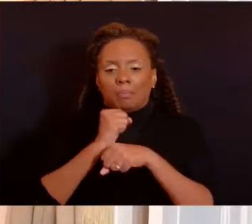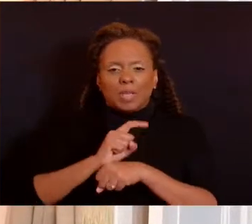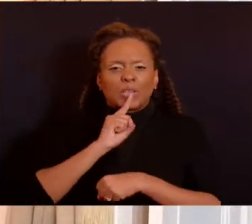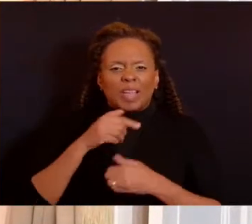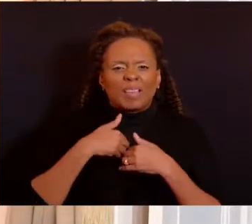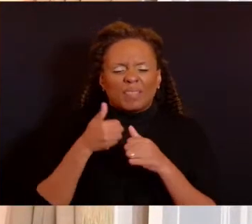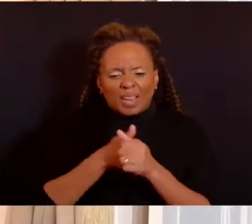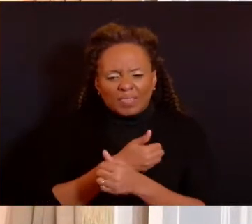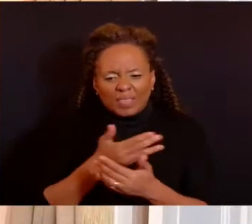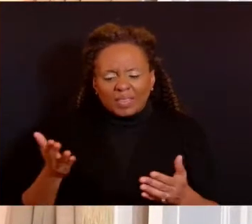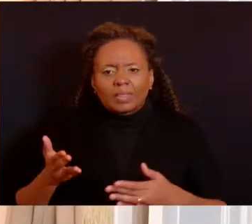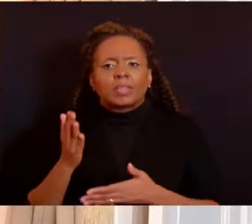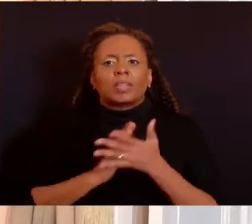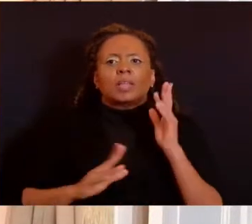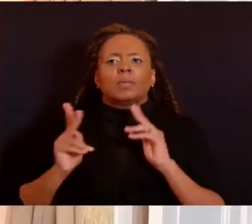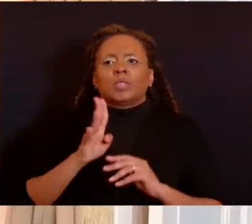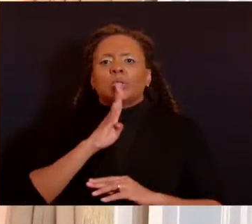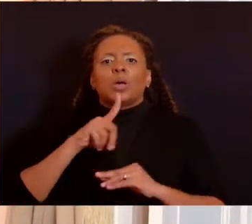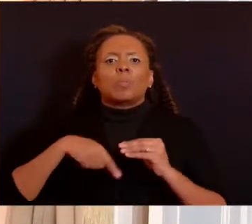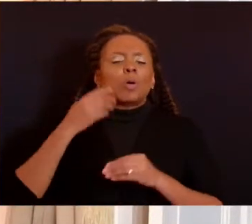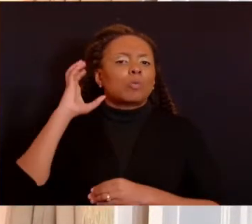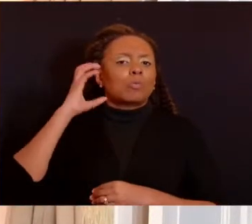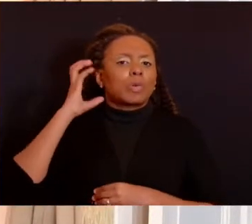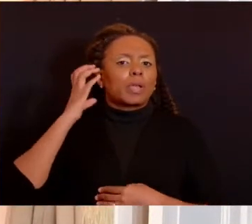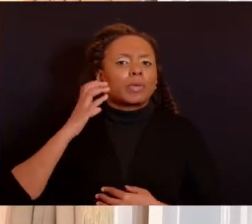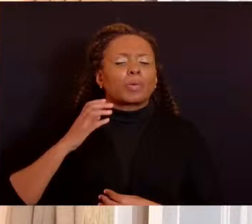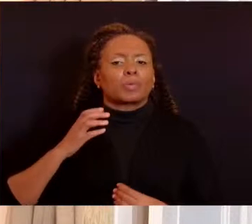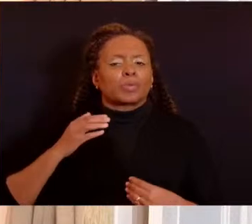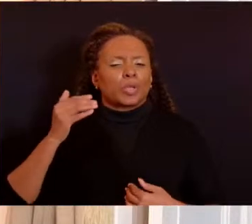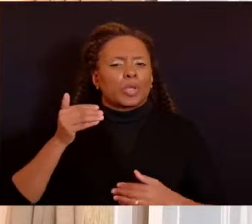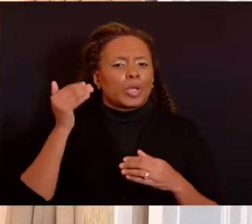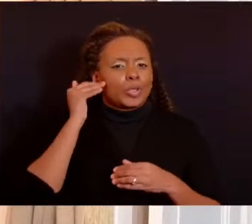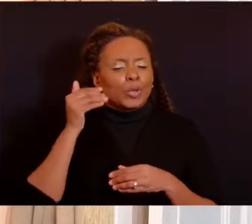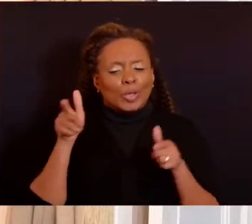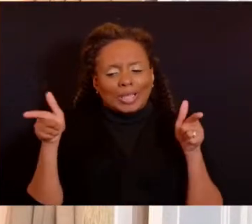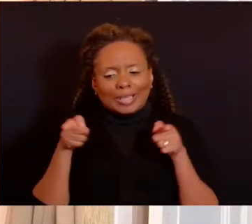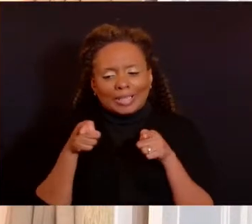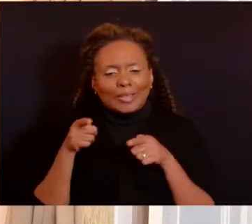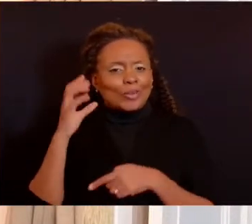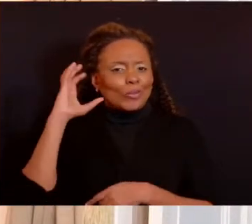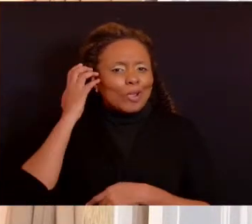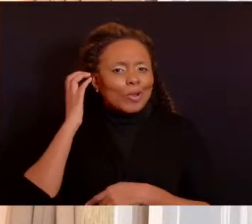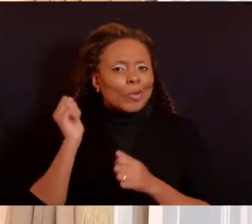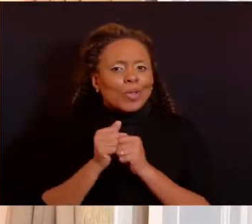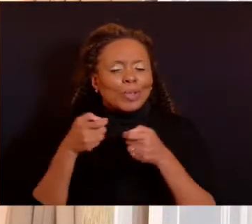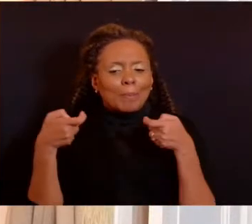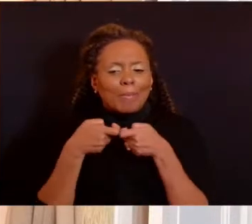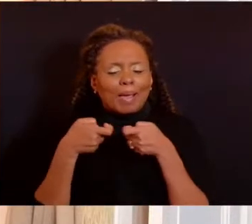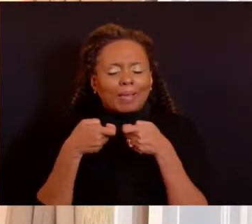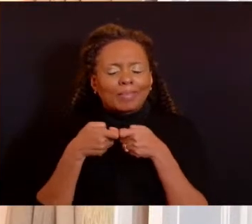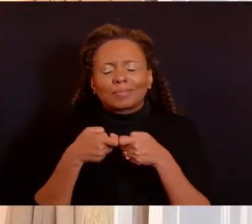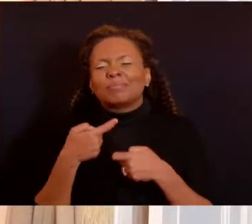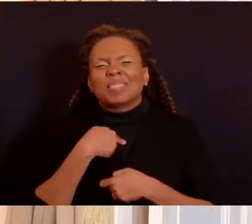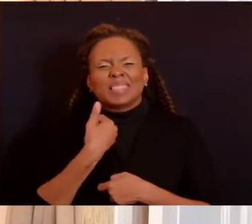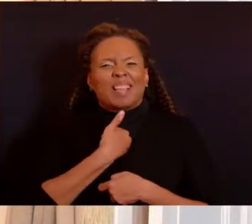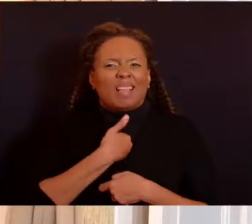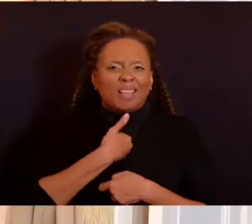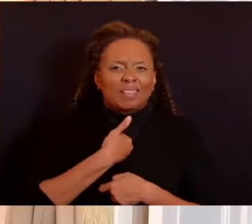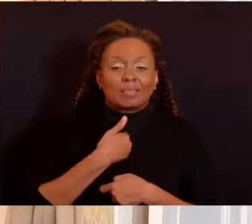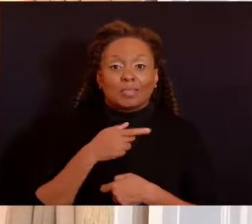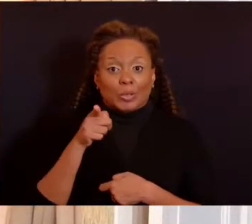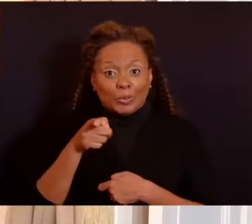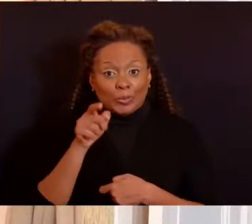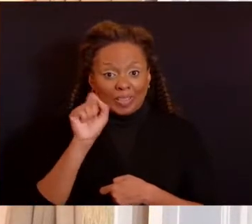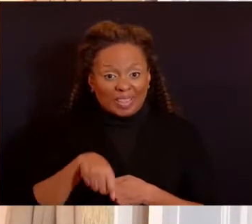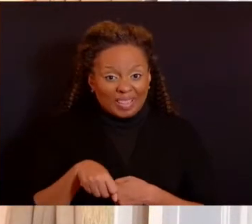Someone talked about a transistor radio. Yes, you do have transistor radios selling still, and yes, I would still get a transistor radio if I were